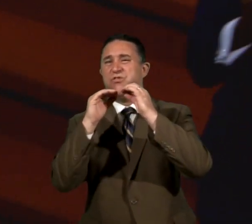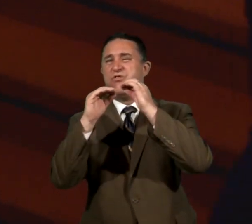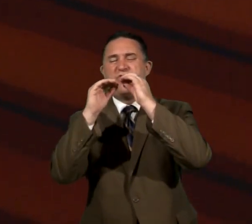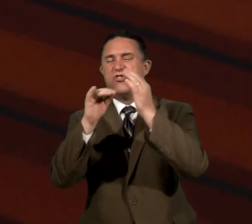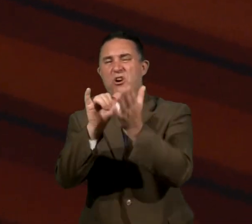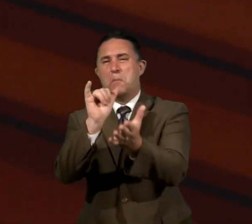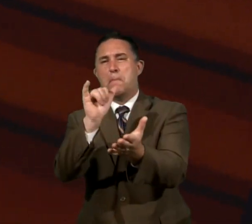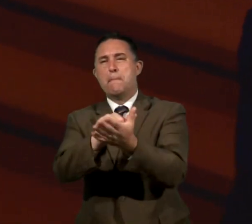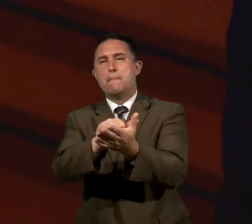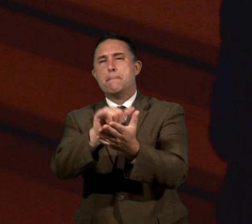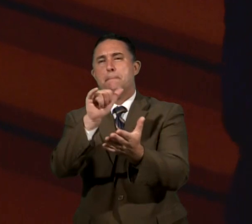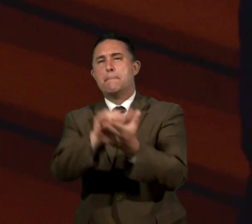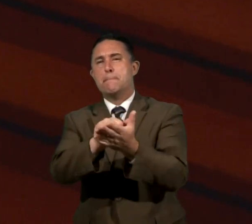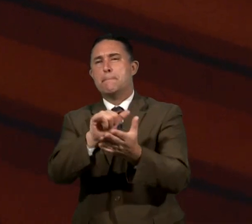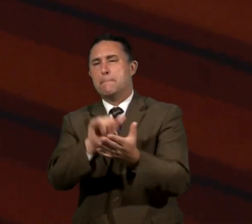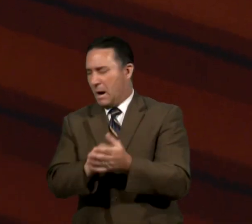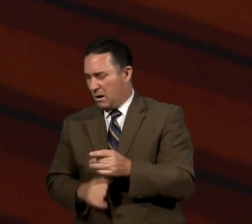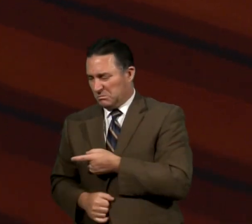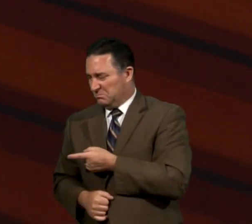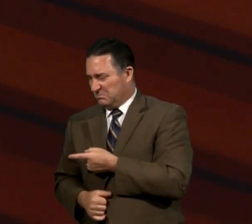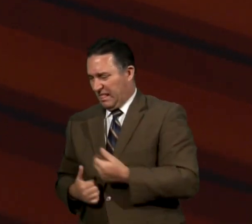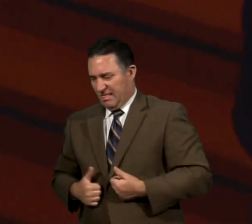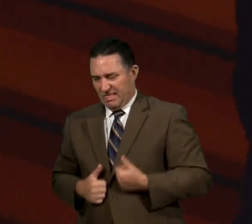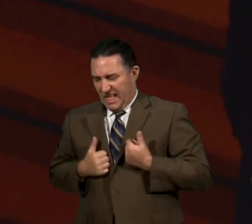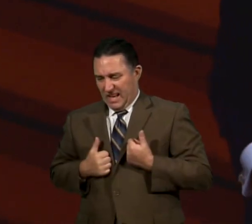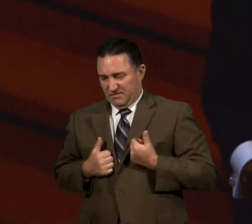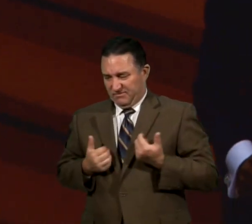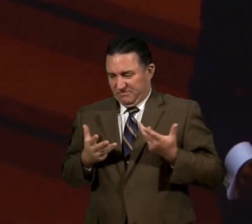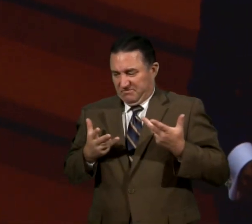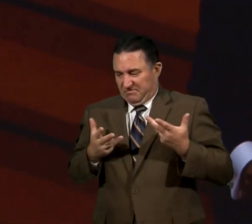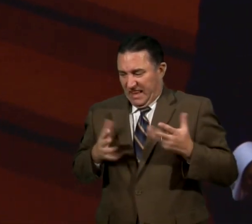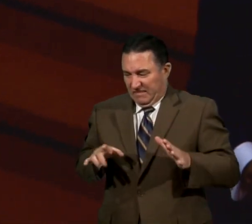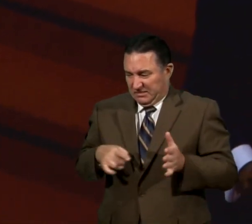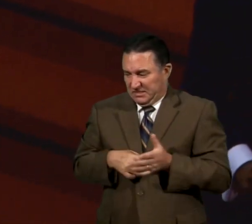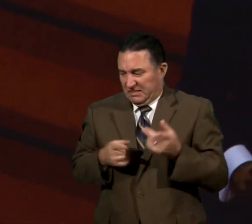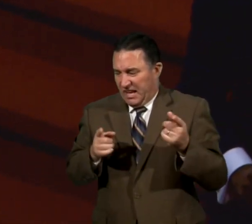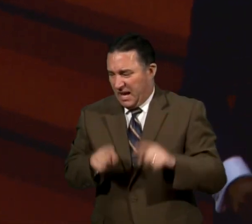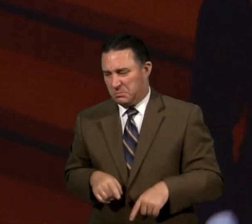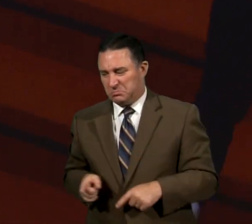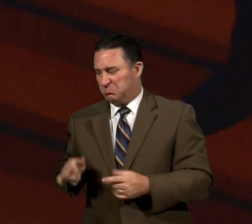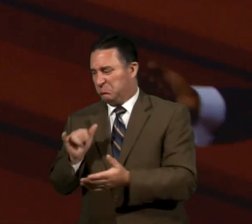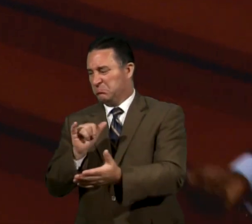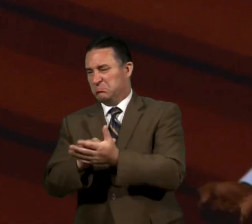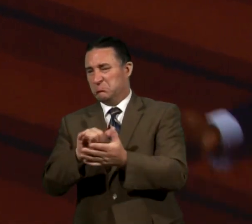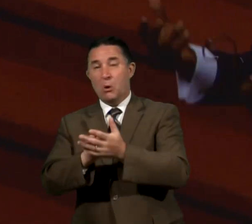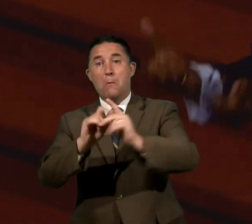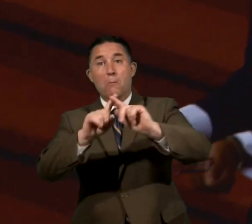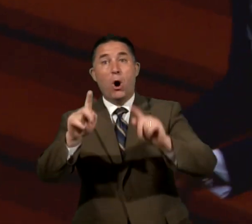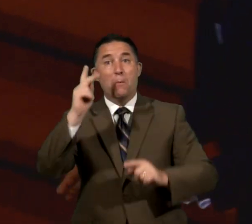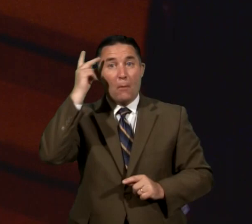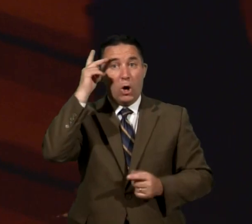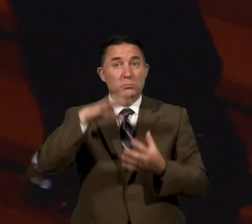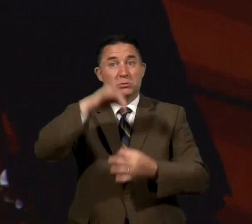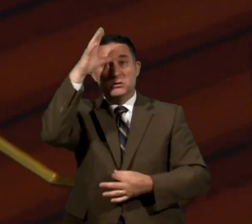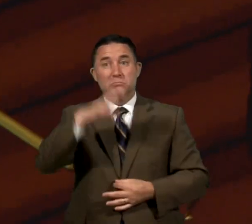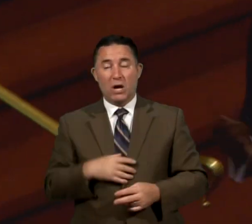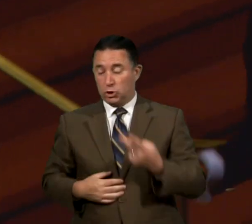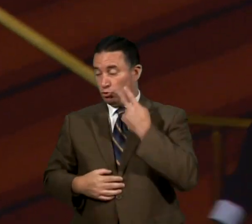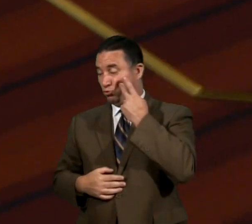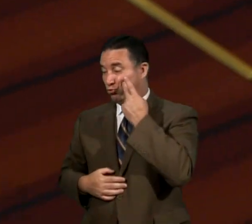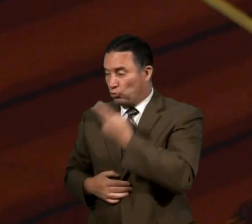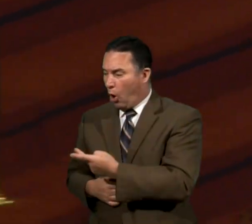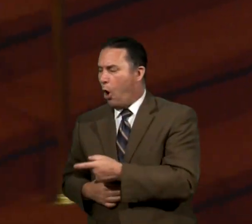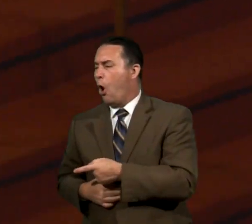is impossible for him to have life after this. But Paul, the spiritual man, sees